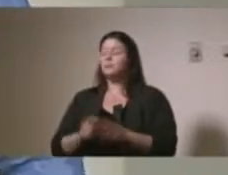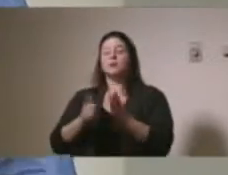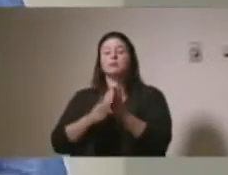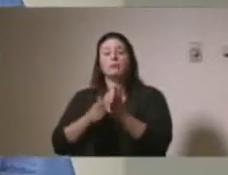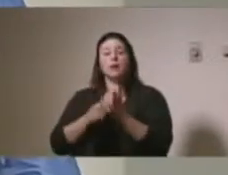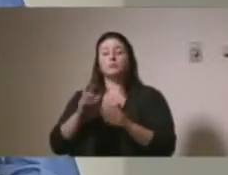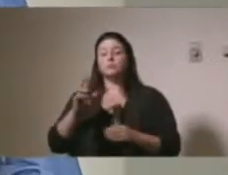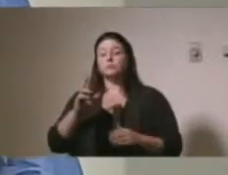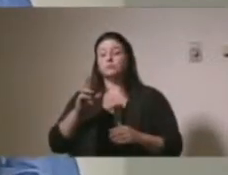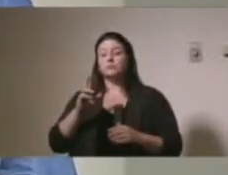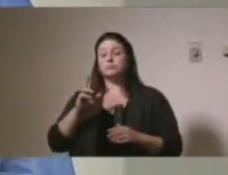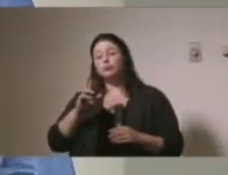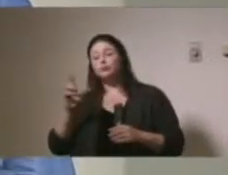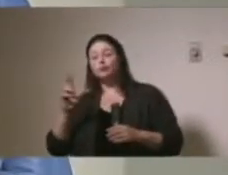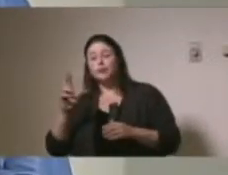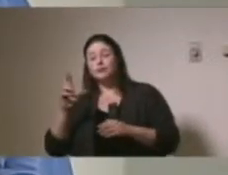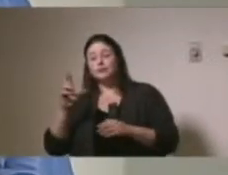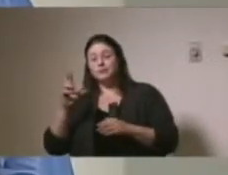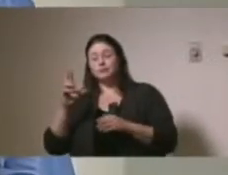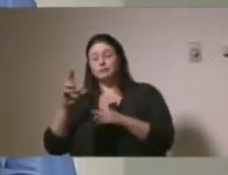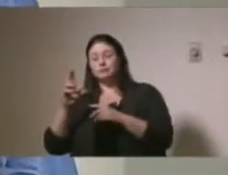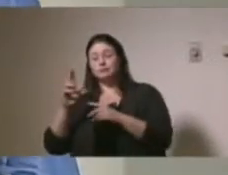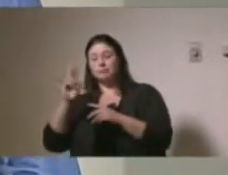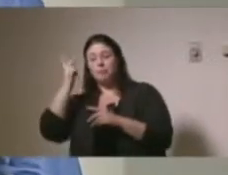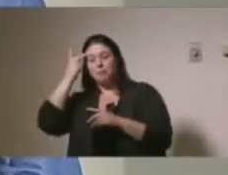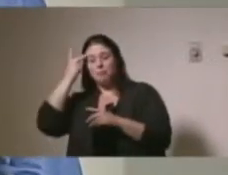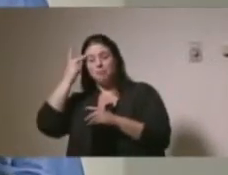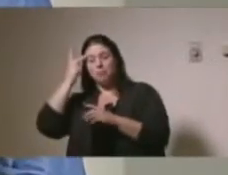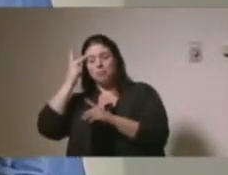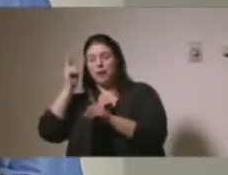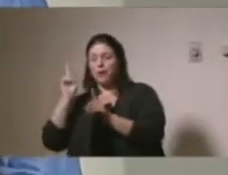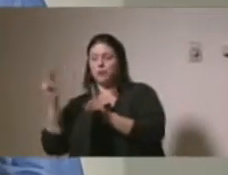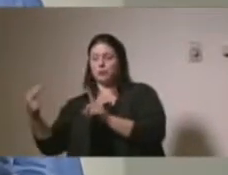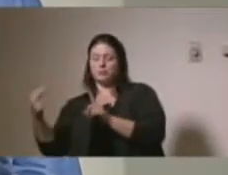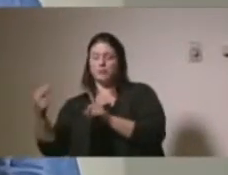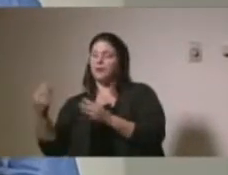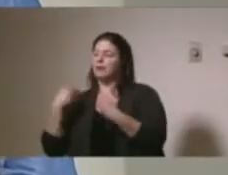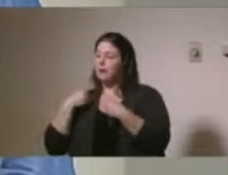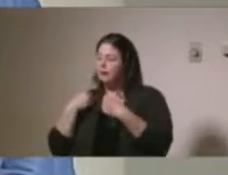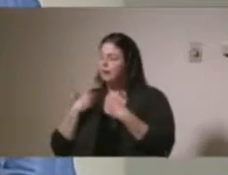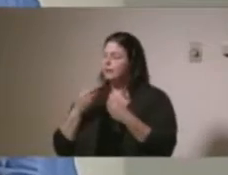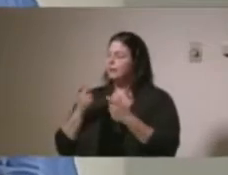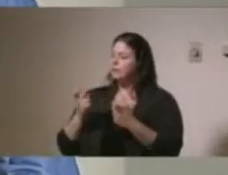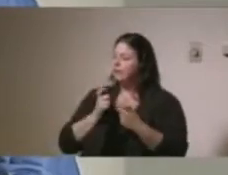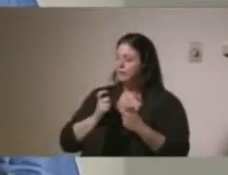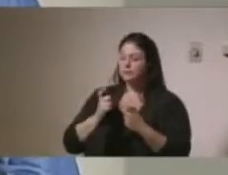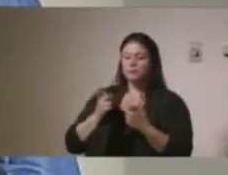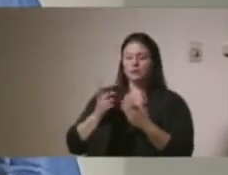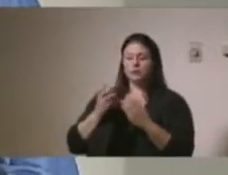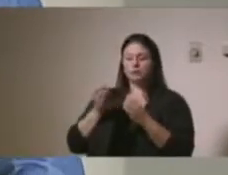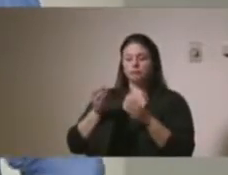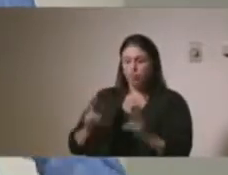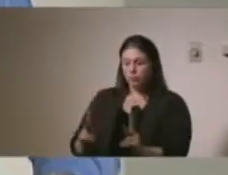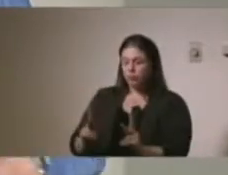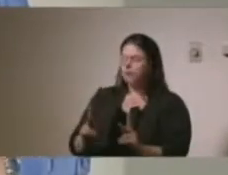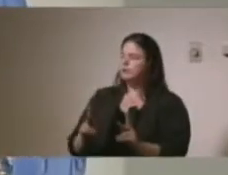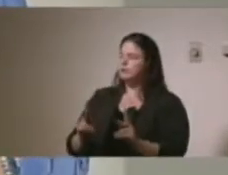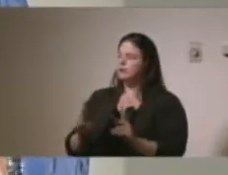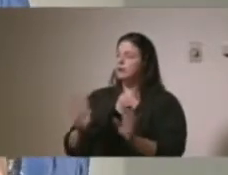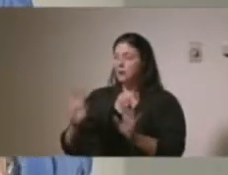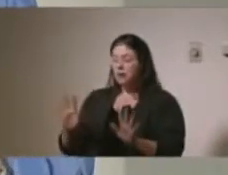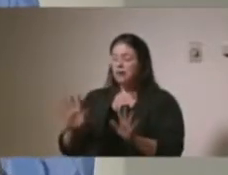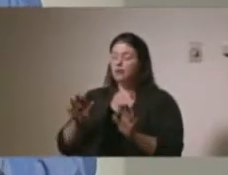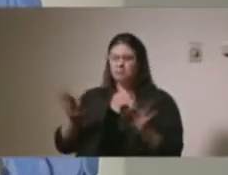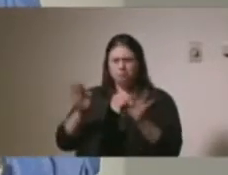some wonderful gifts and wonderful opportunities. And it's important that we are actually organized so that we can take